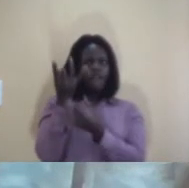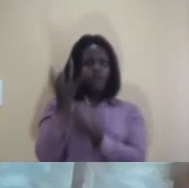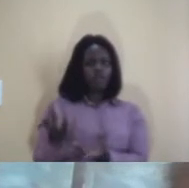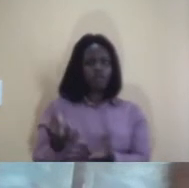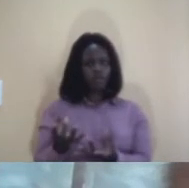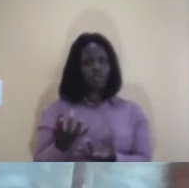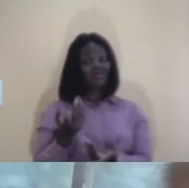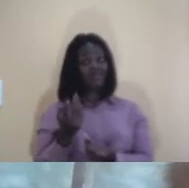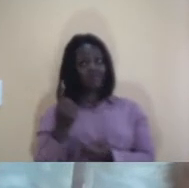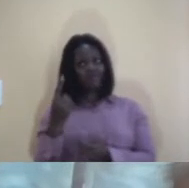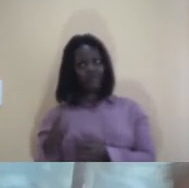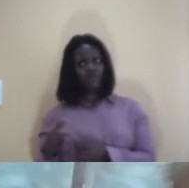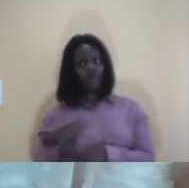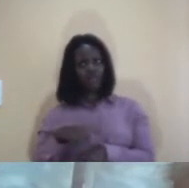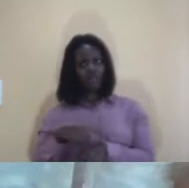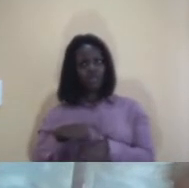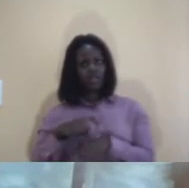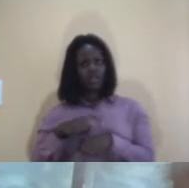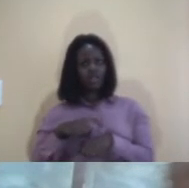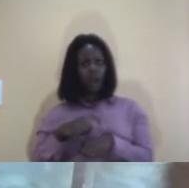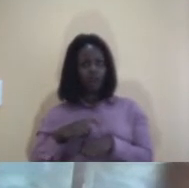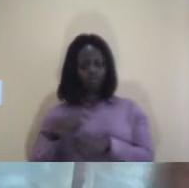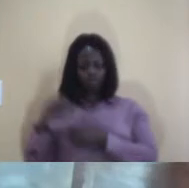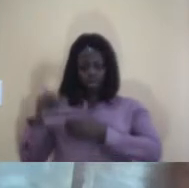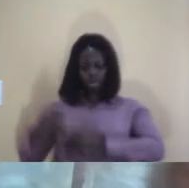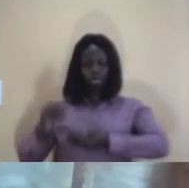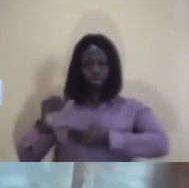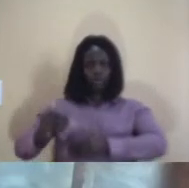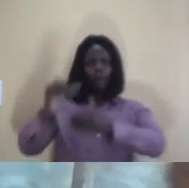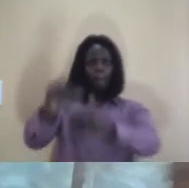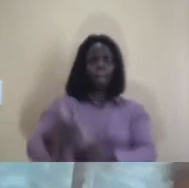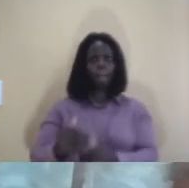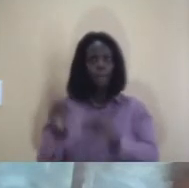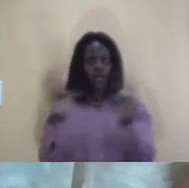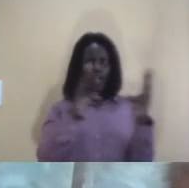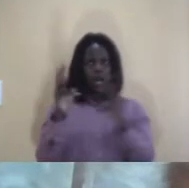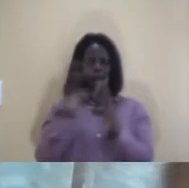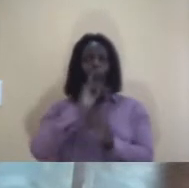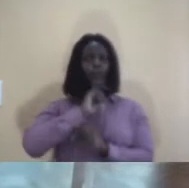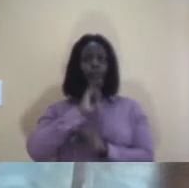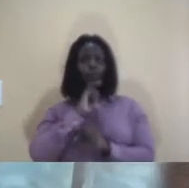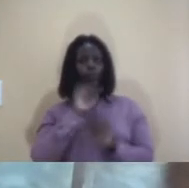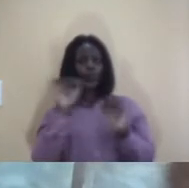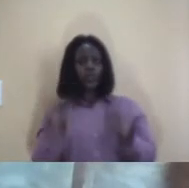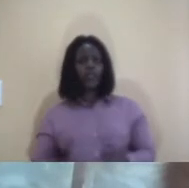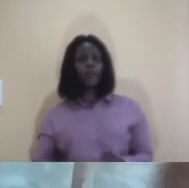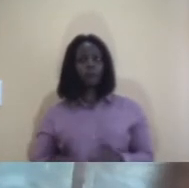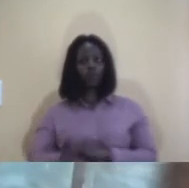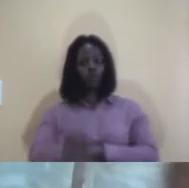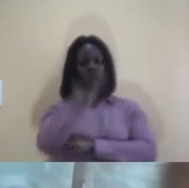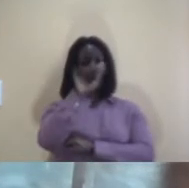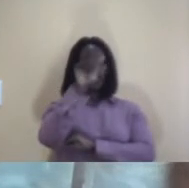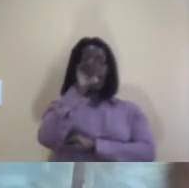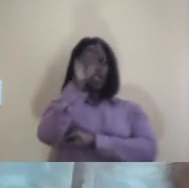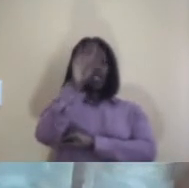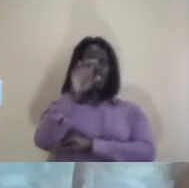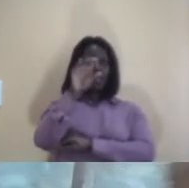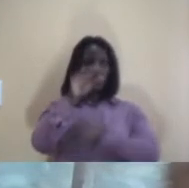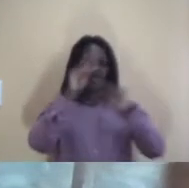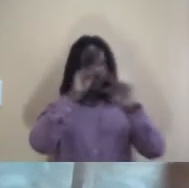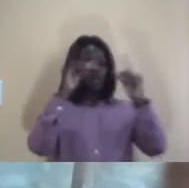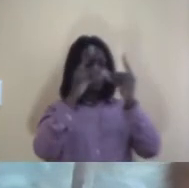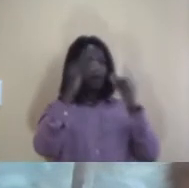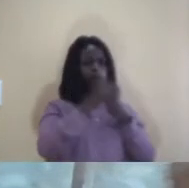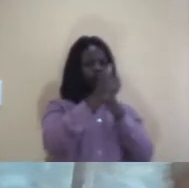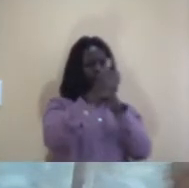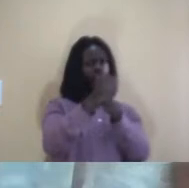information so that seasonal climate forecasts can be used and be applied. The ANC-led department